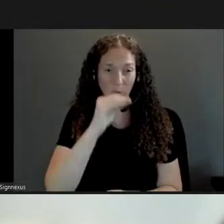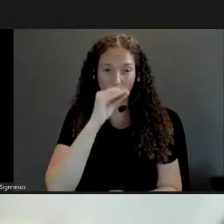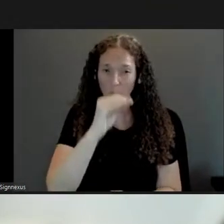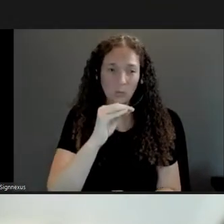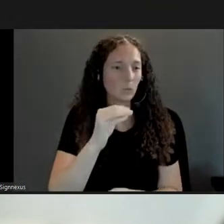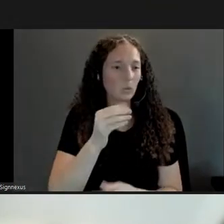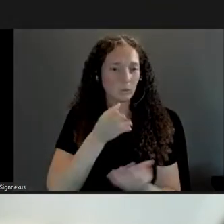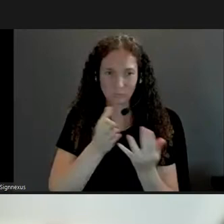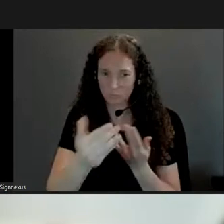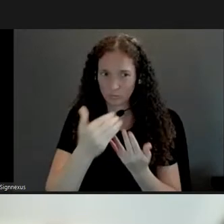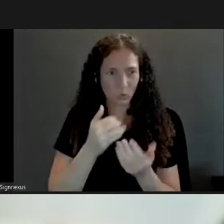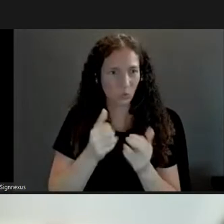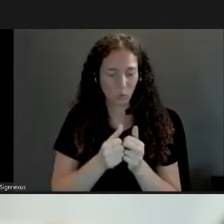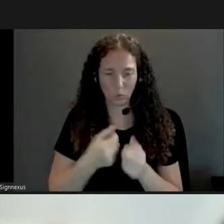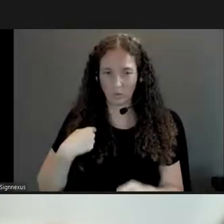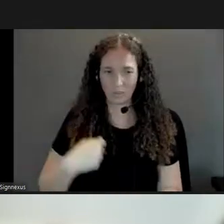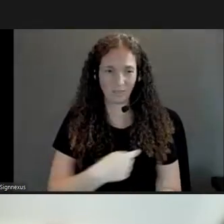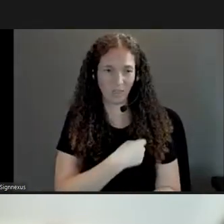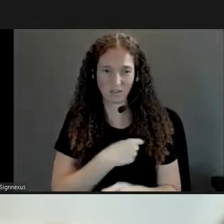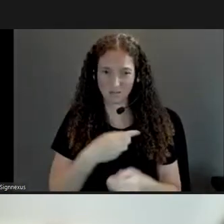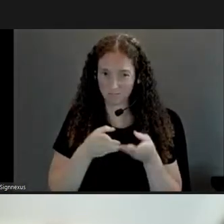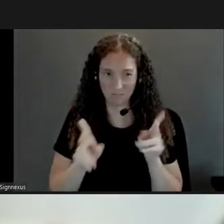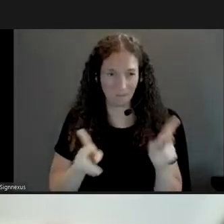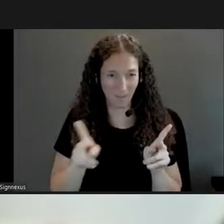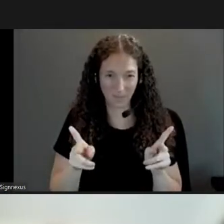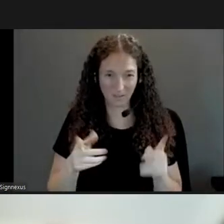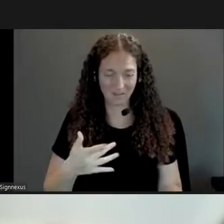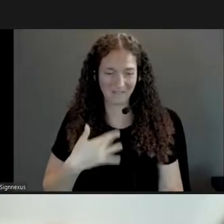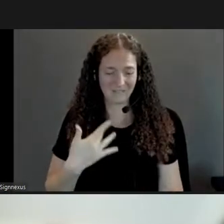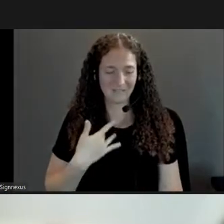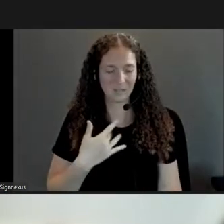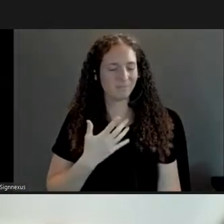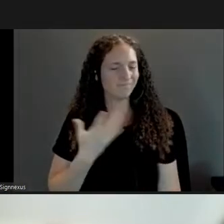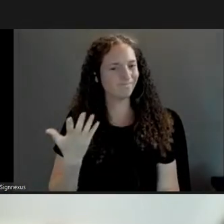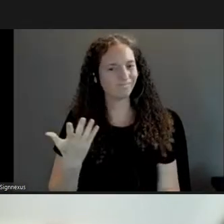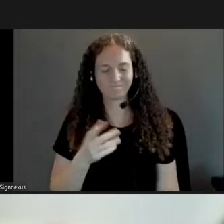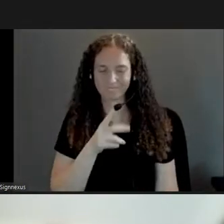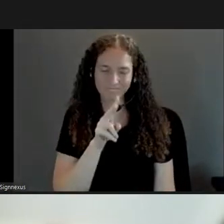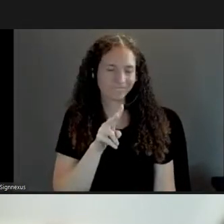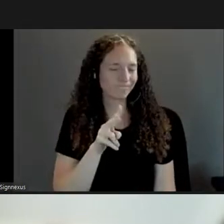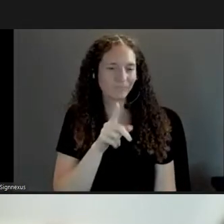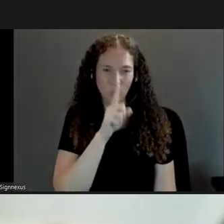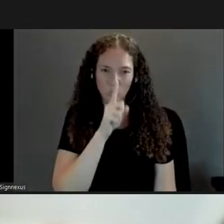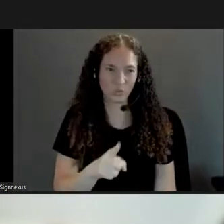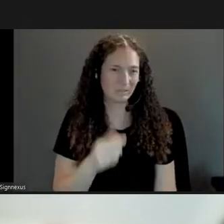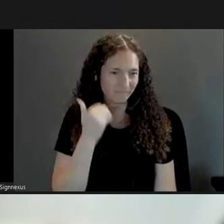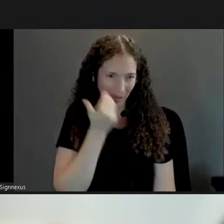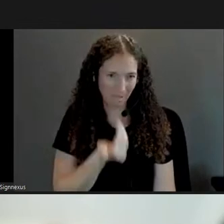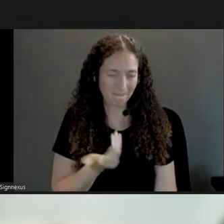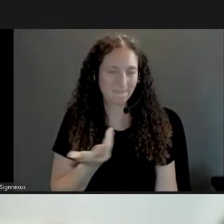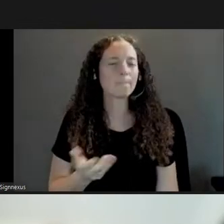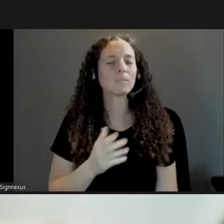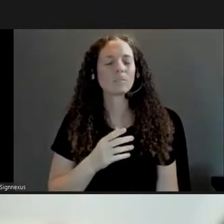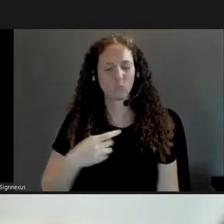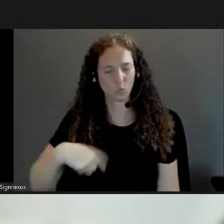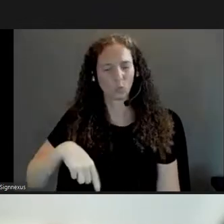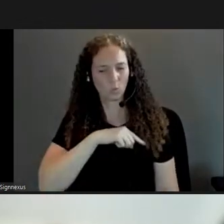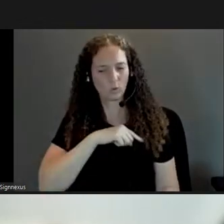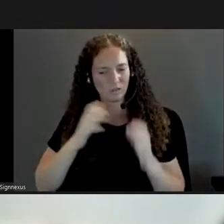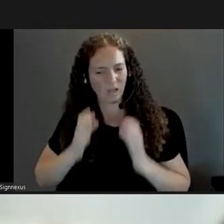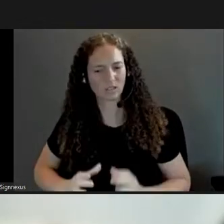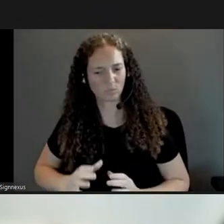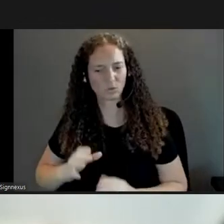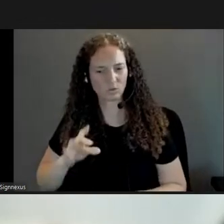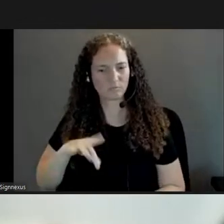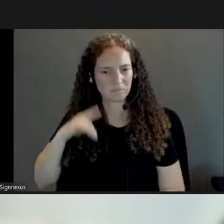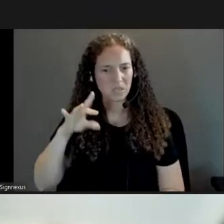zero accountability, and it's really disgraceful to watch. Your loyal paying customers deserve way more. Every time I